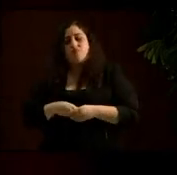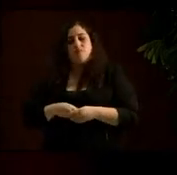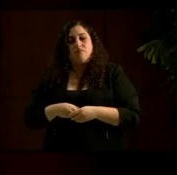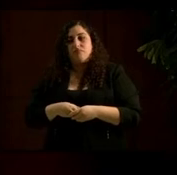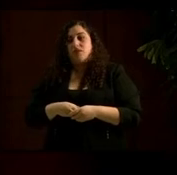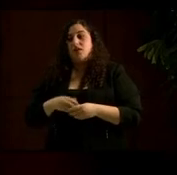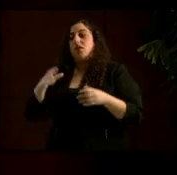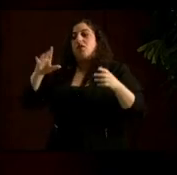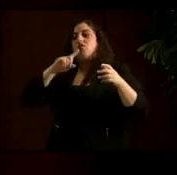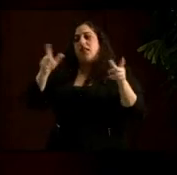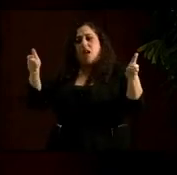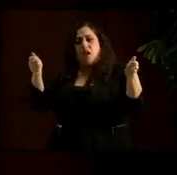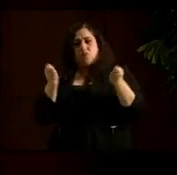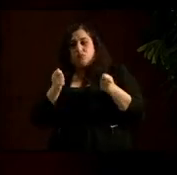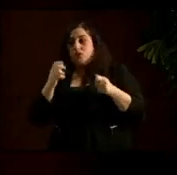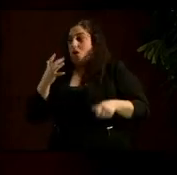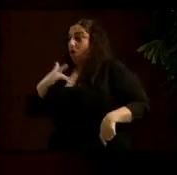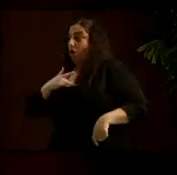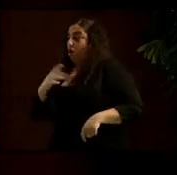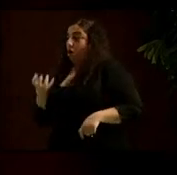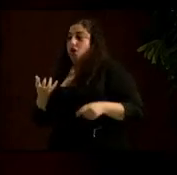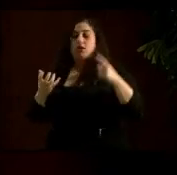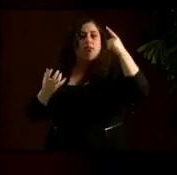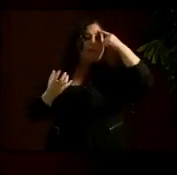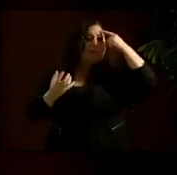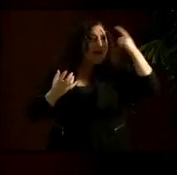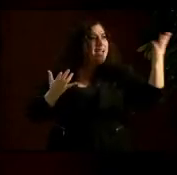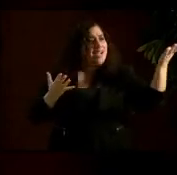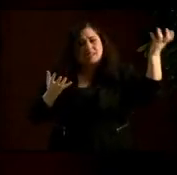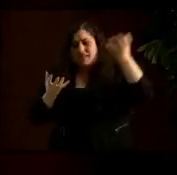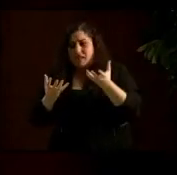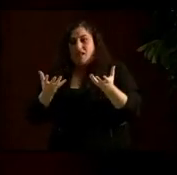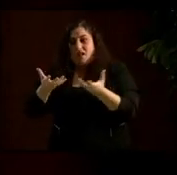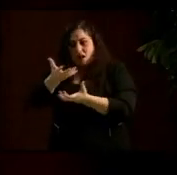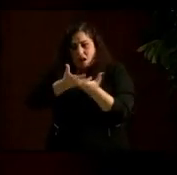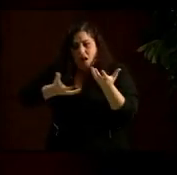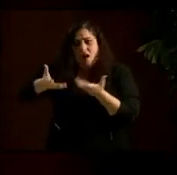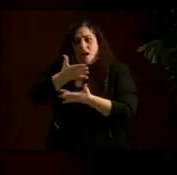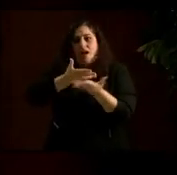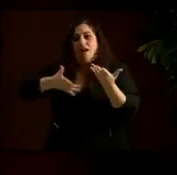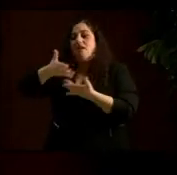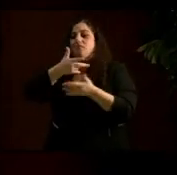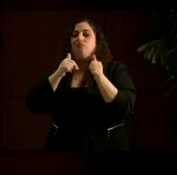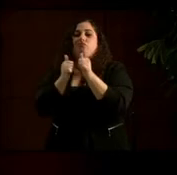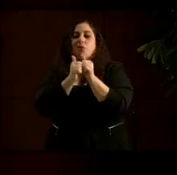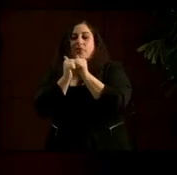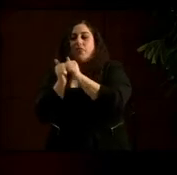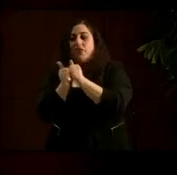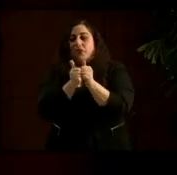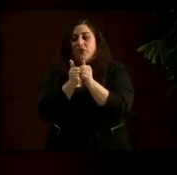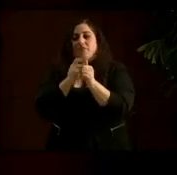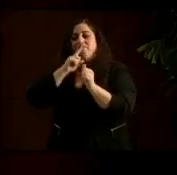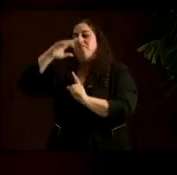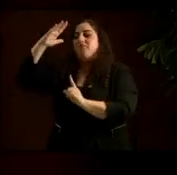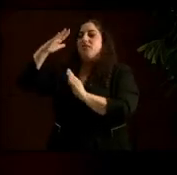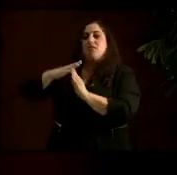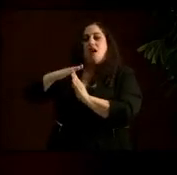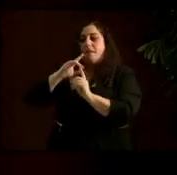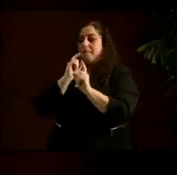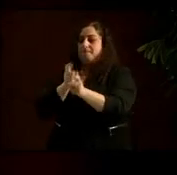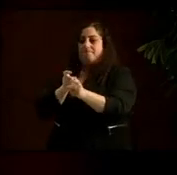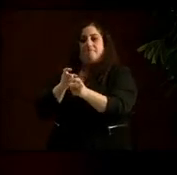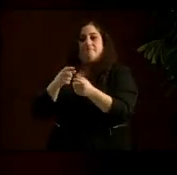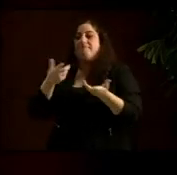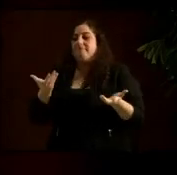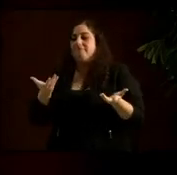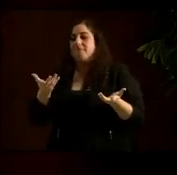good. And we must. We must continue pushing these boundaries. We must integrate across departments, across